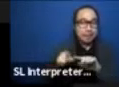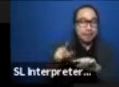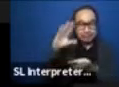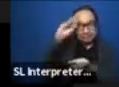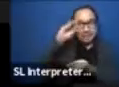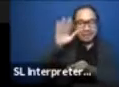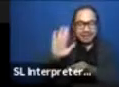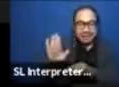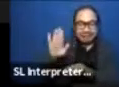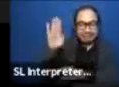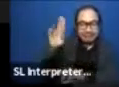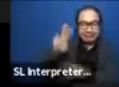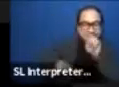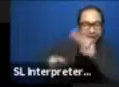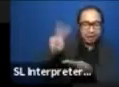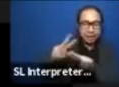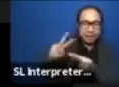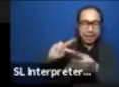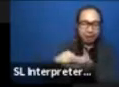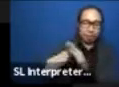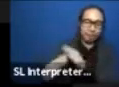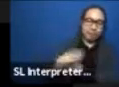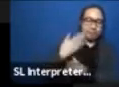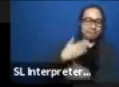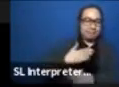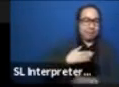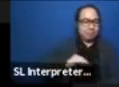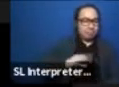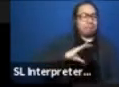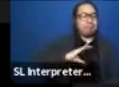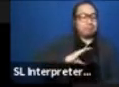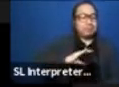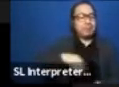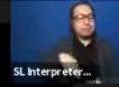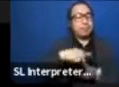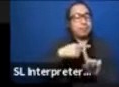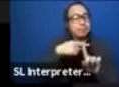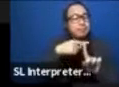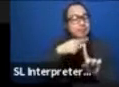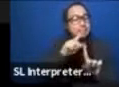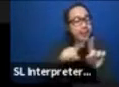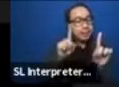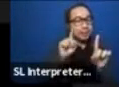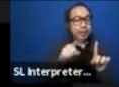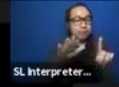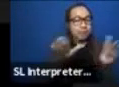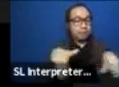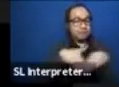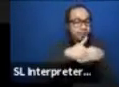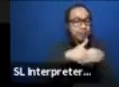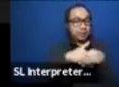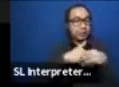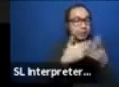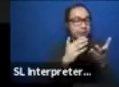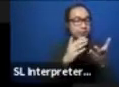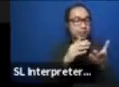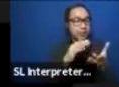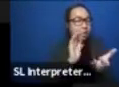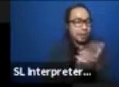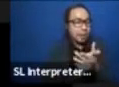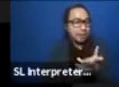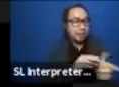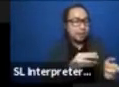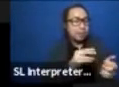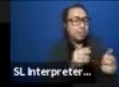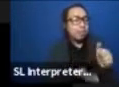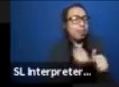valuation happens and that's how the status building happens. But amongst for marriage, men were mostly expressed how the wife needs to do